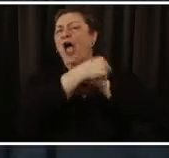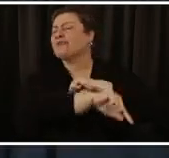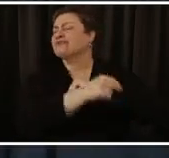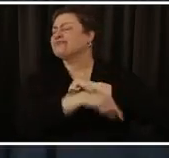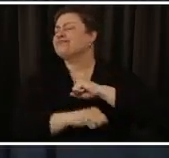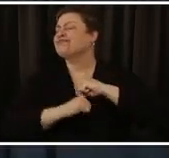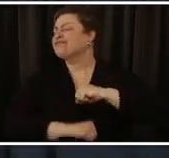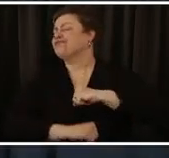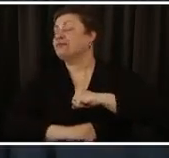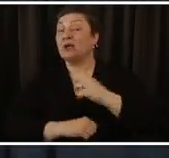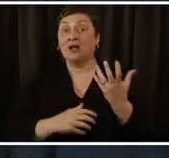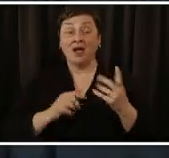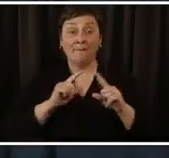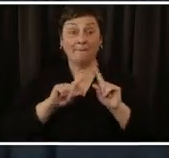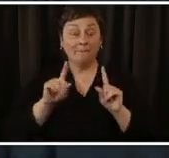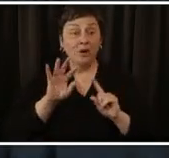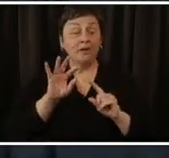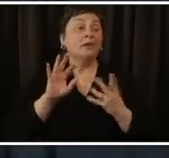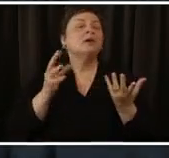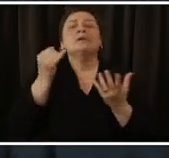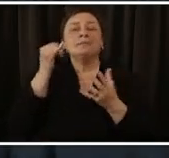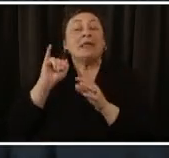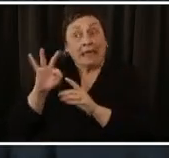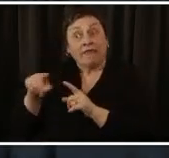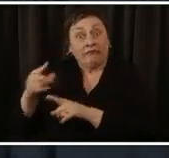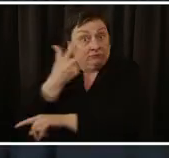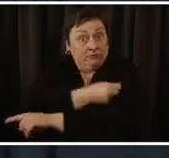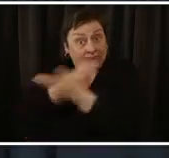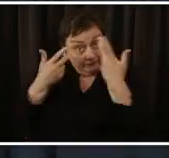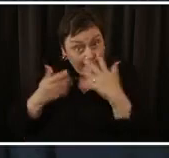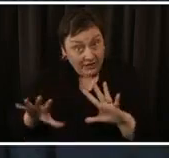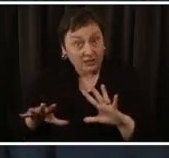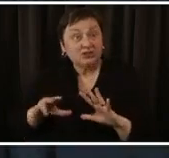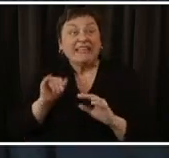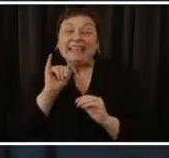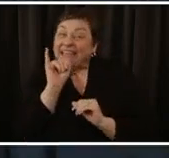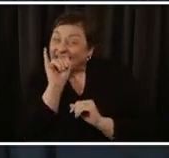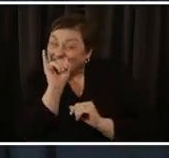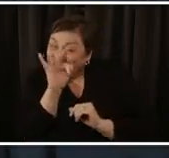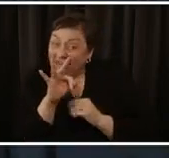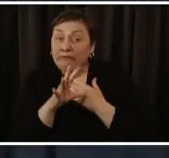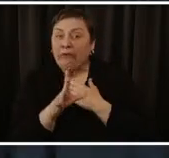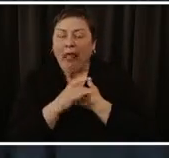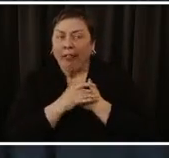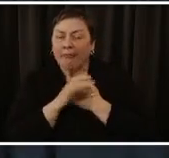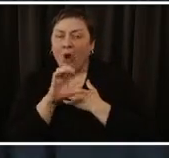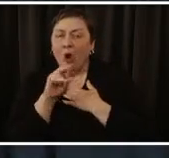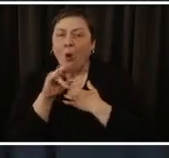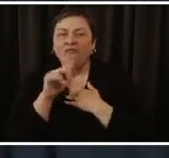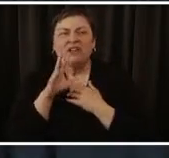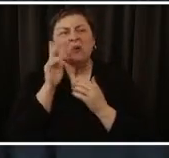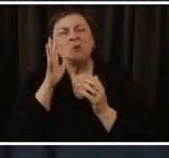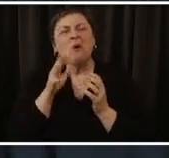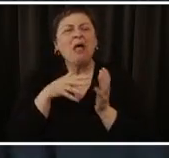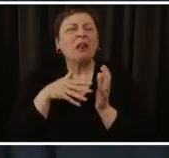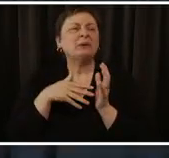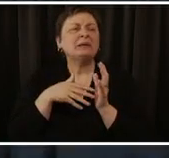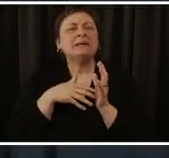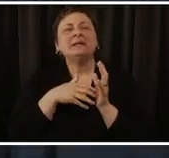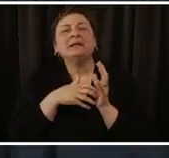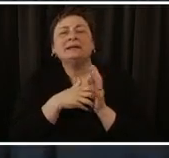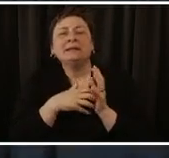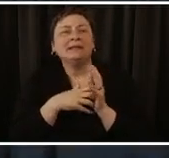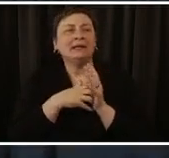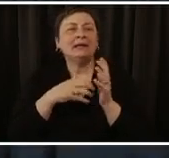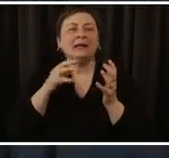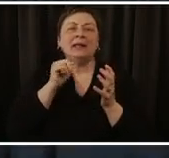get COVID, it is a less severe case, less likely to require hospitalization. We don't have all the data to show that that is absolutely the case, but there's a